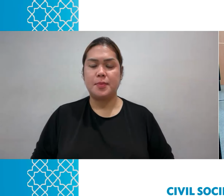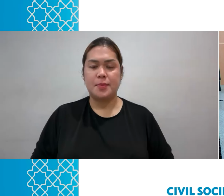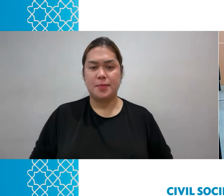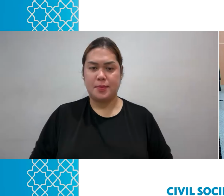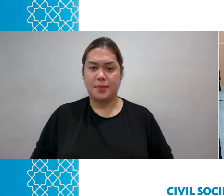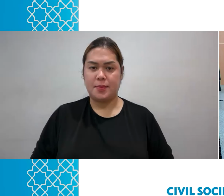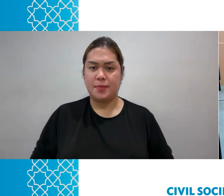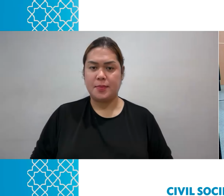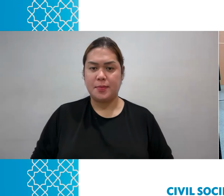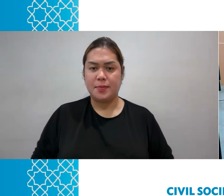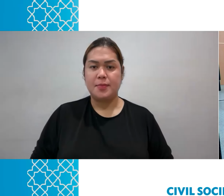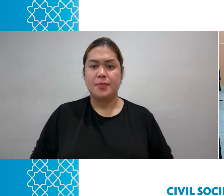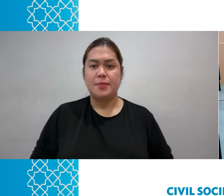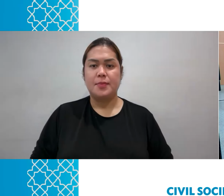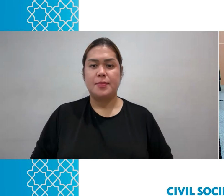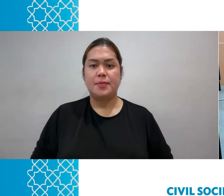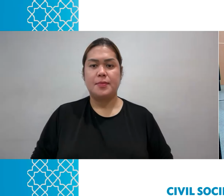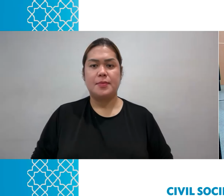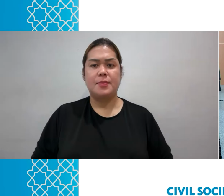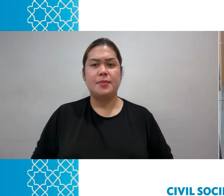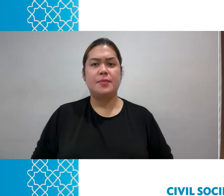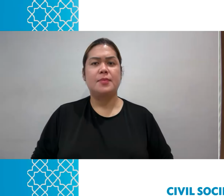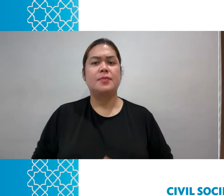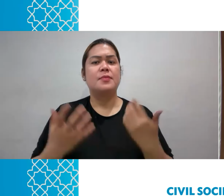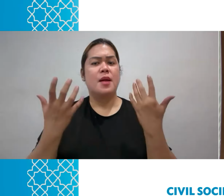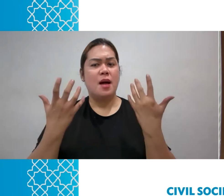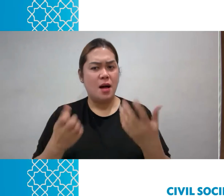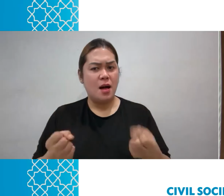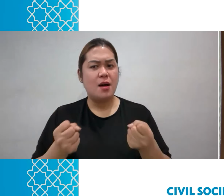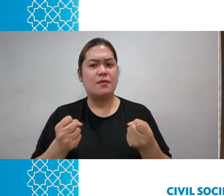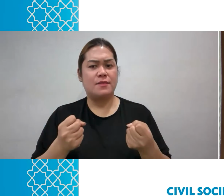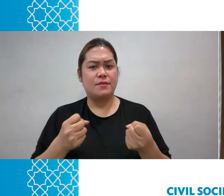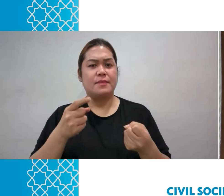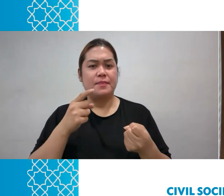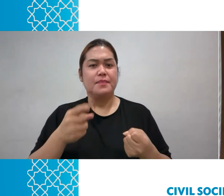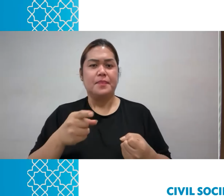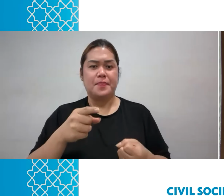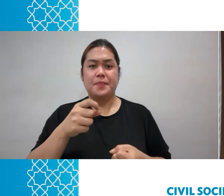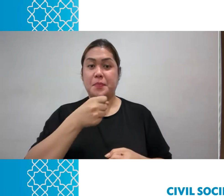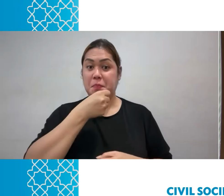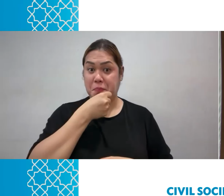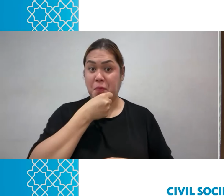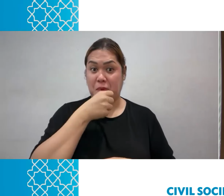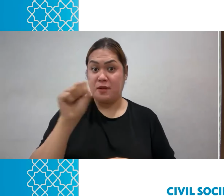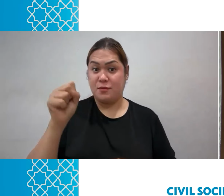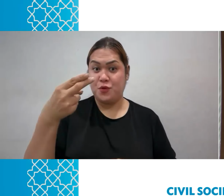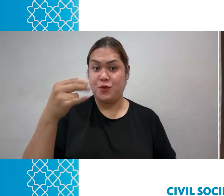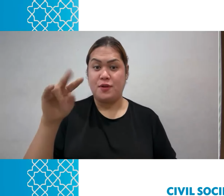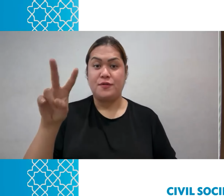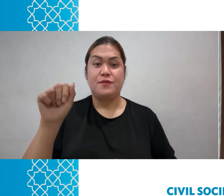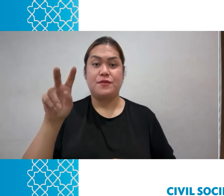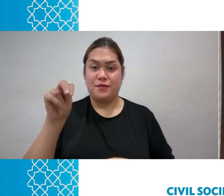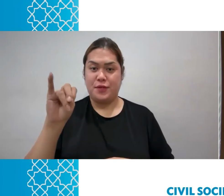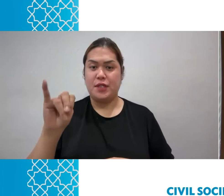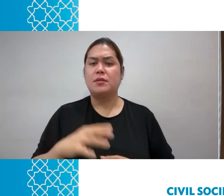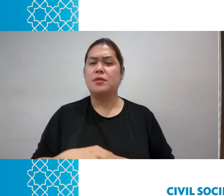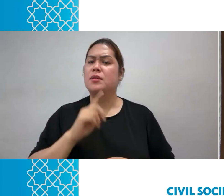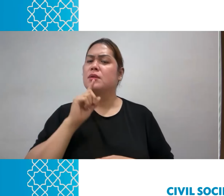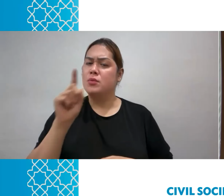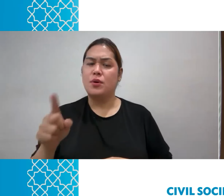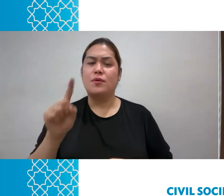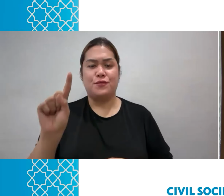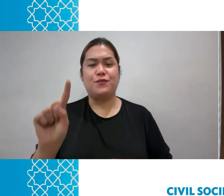I'll have you hold on to the microphone, Shivani. You will be our first response when we get to the next section. Well, you